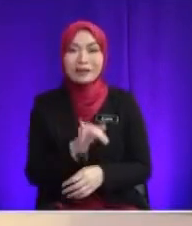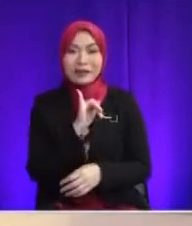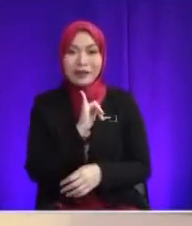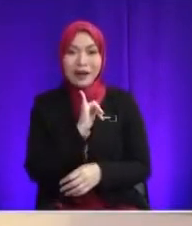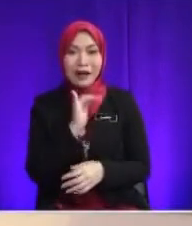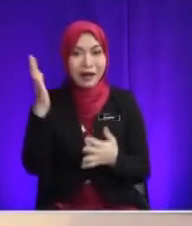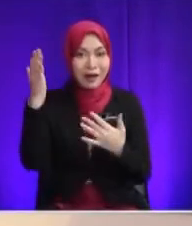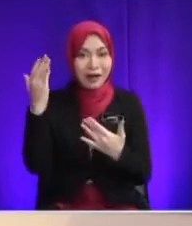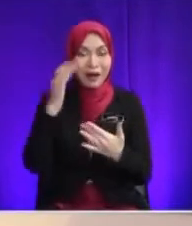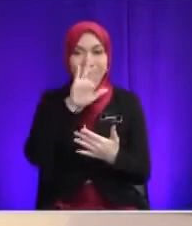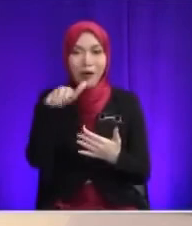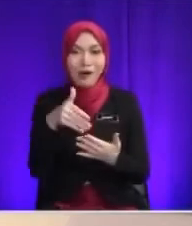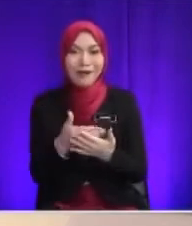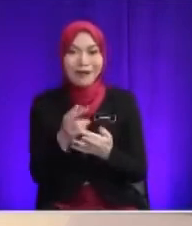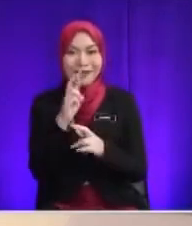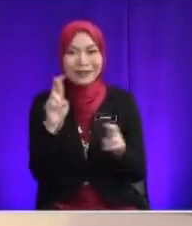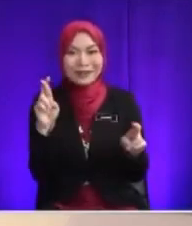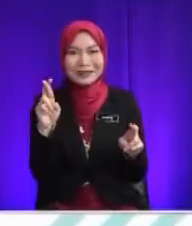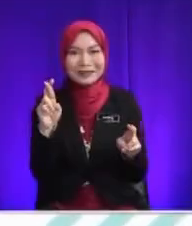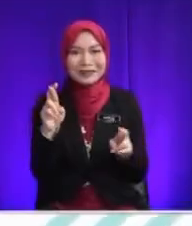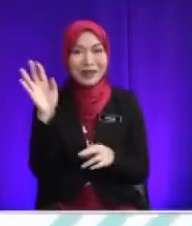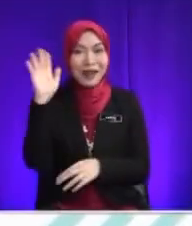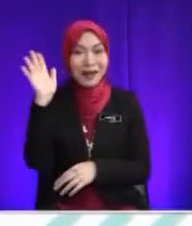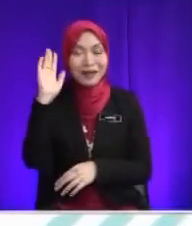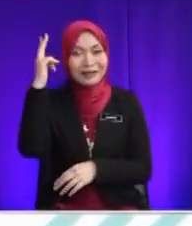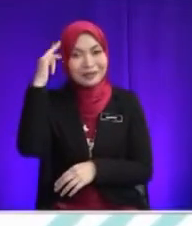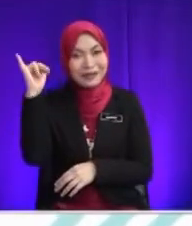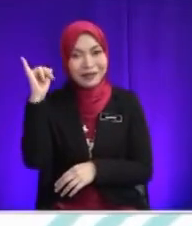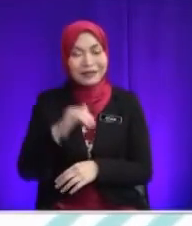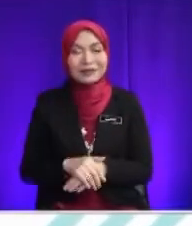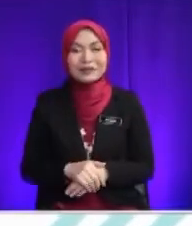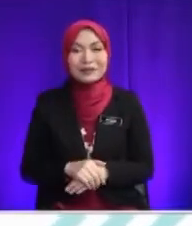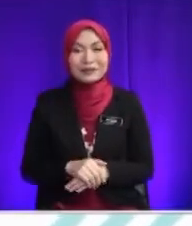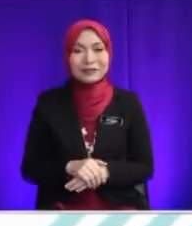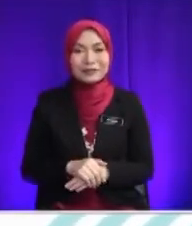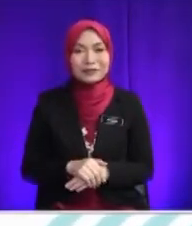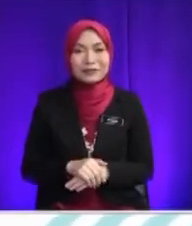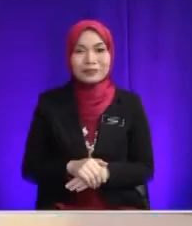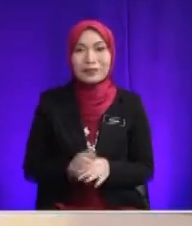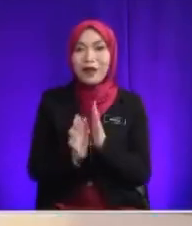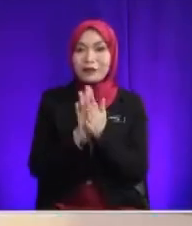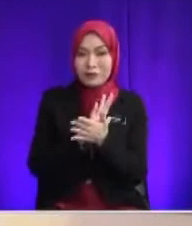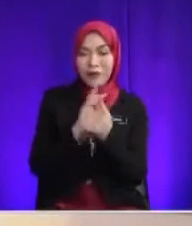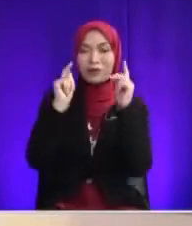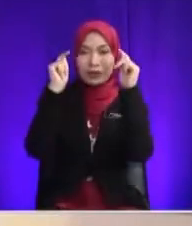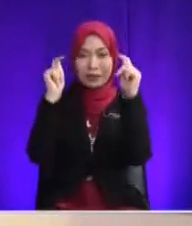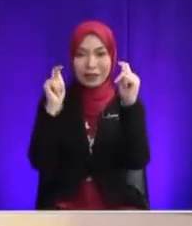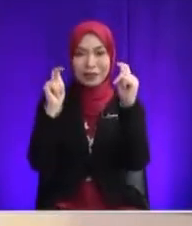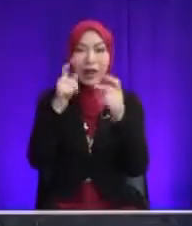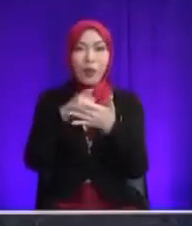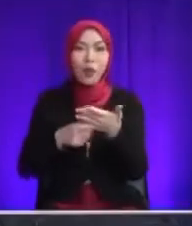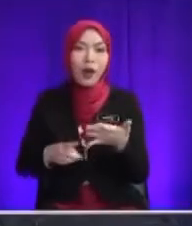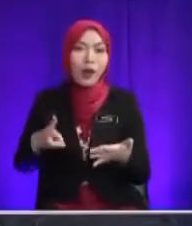SMK Dato Mustafa. Hi, give me a wave. Alright, so teacher Mira, what will we be learning in this